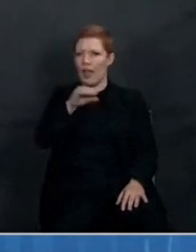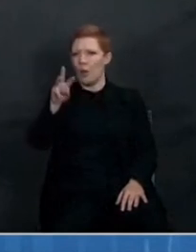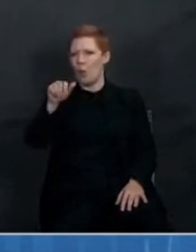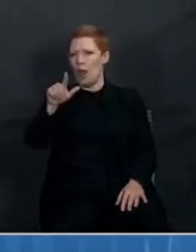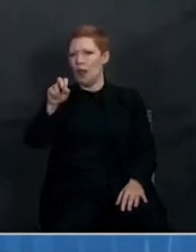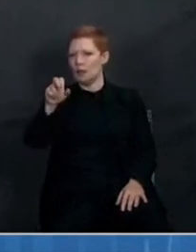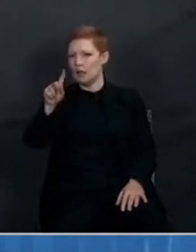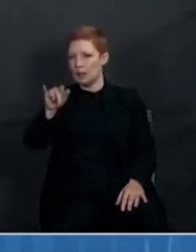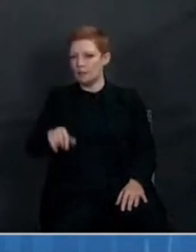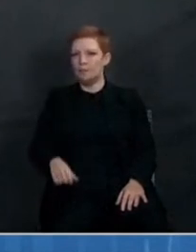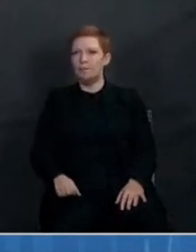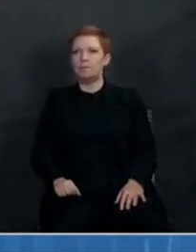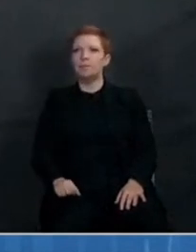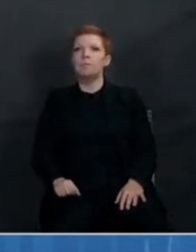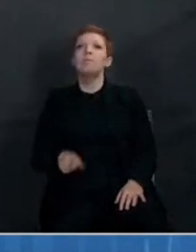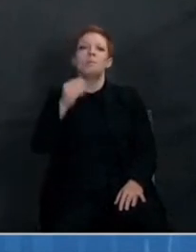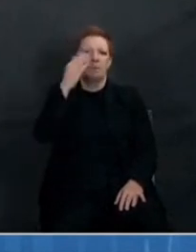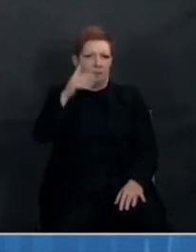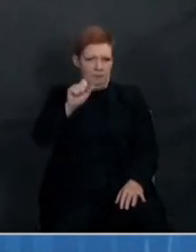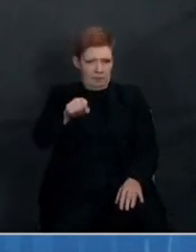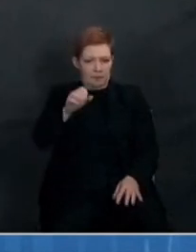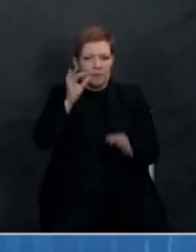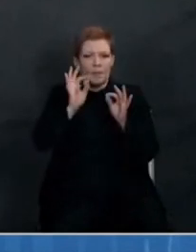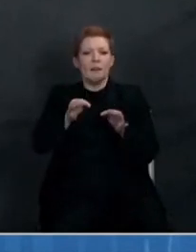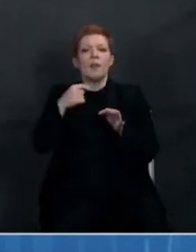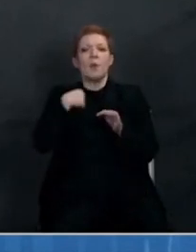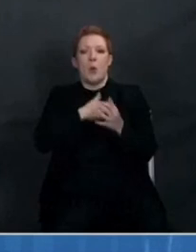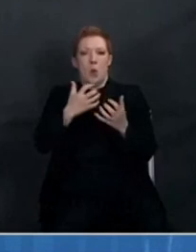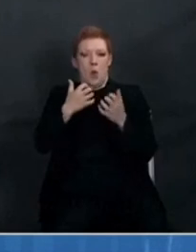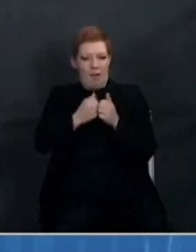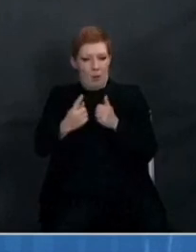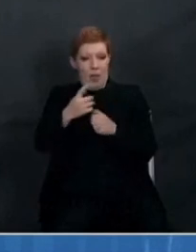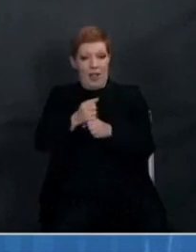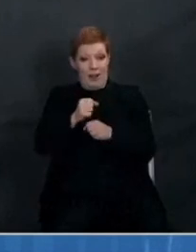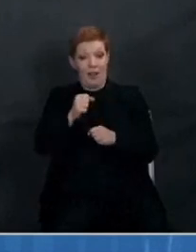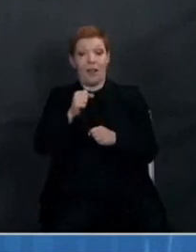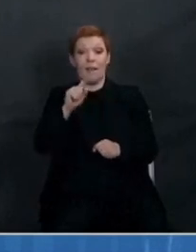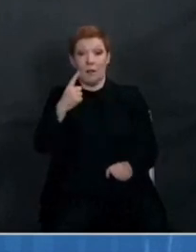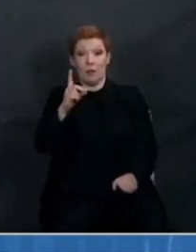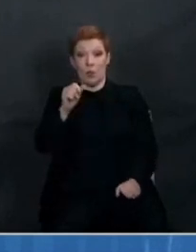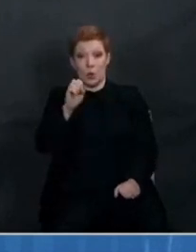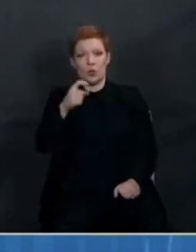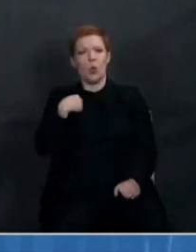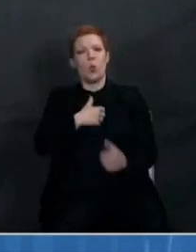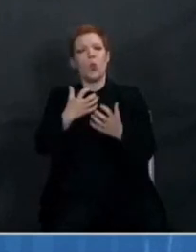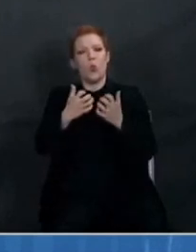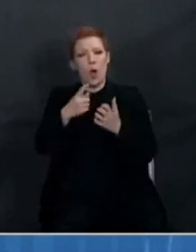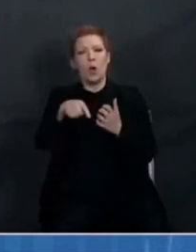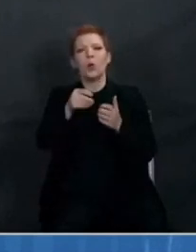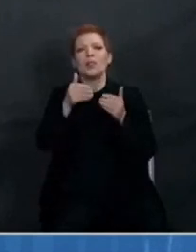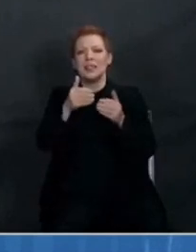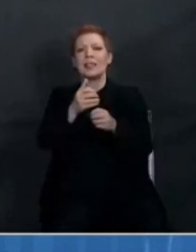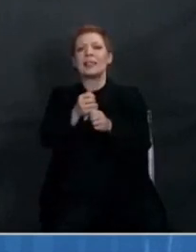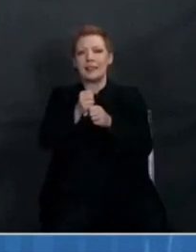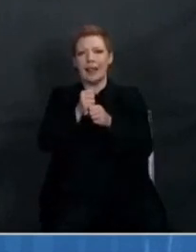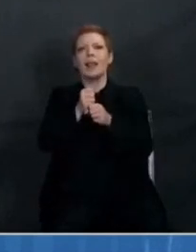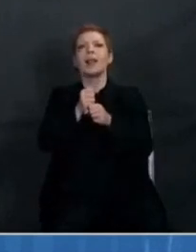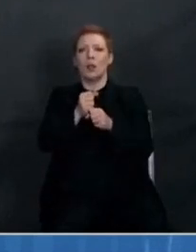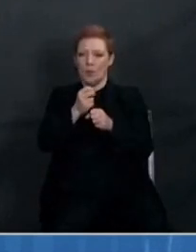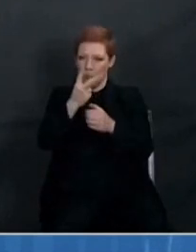policy is that we certainly want everyone who gets a first dose to get their second dose when you're dealing with a two-dose